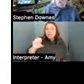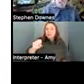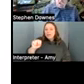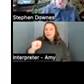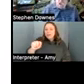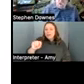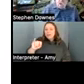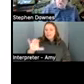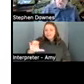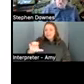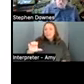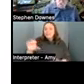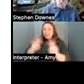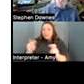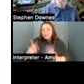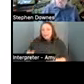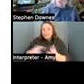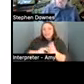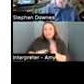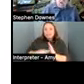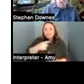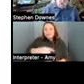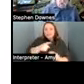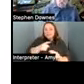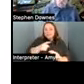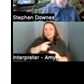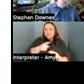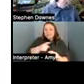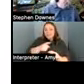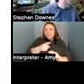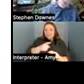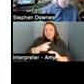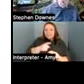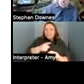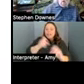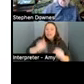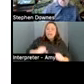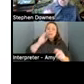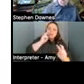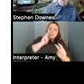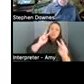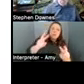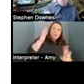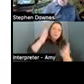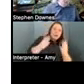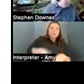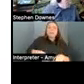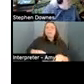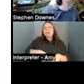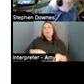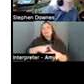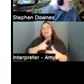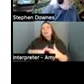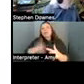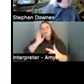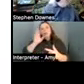it will determine not just will be the case not just what is the case but what should be the case